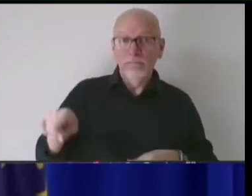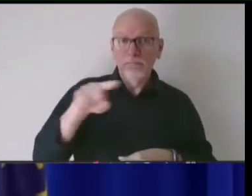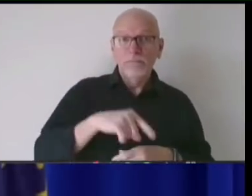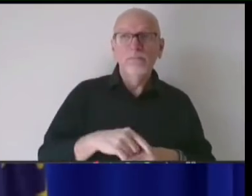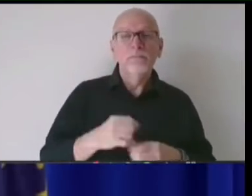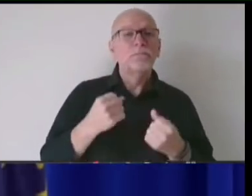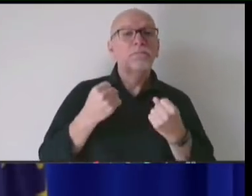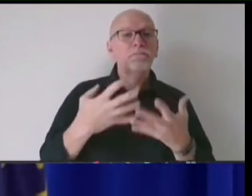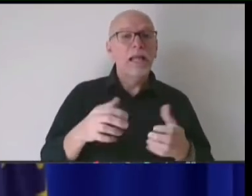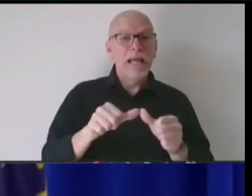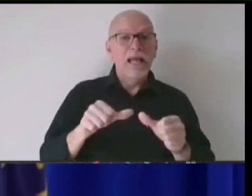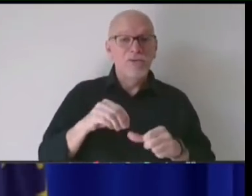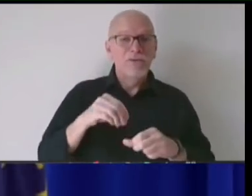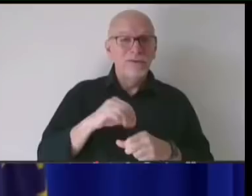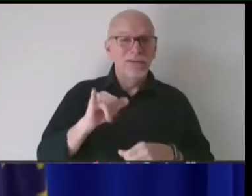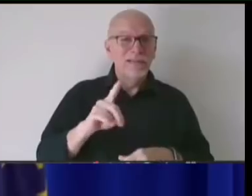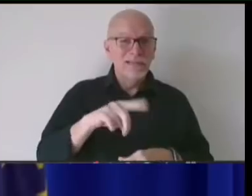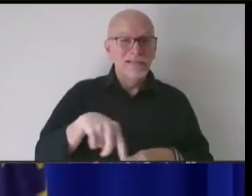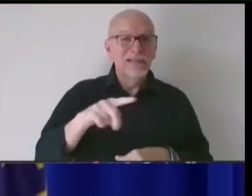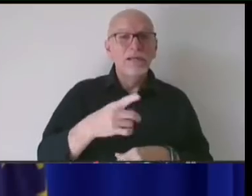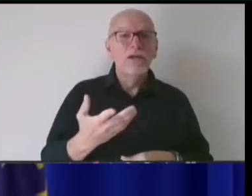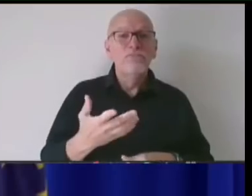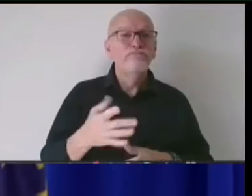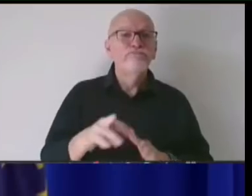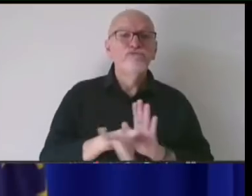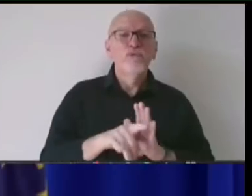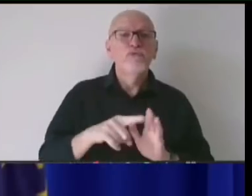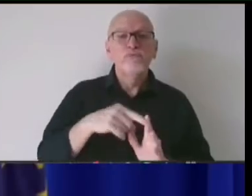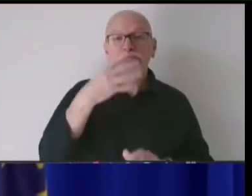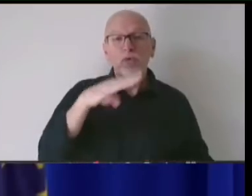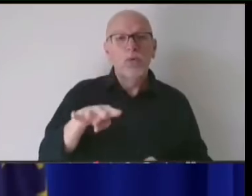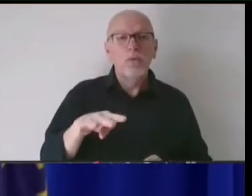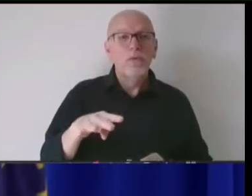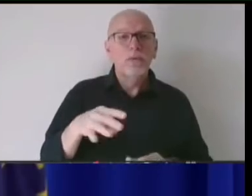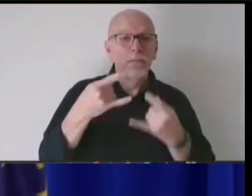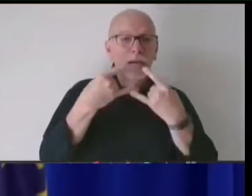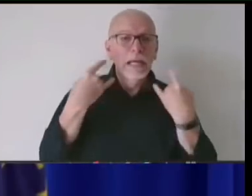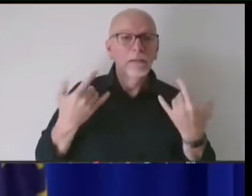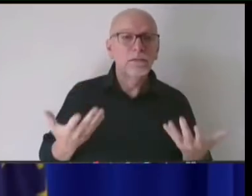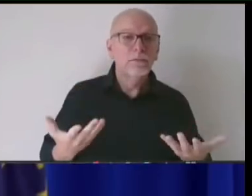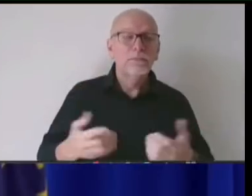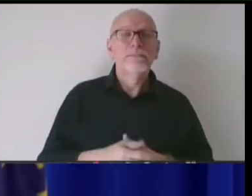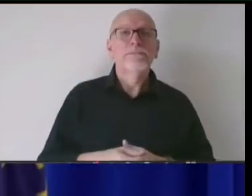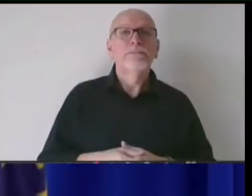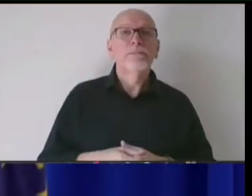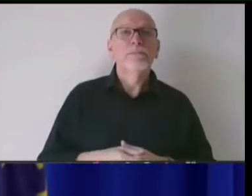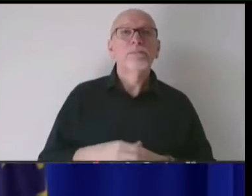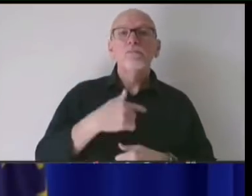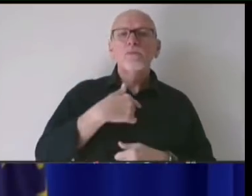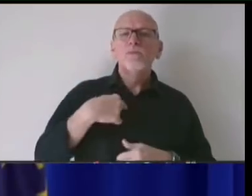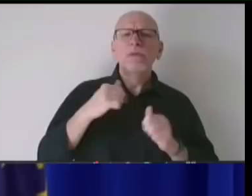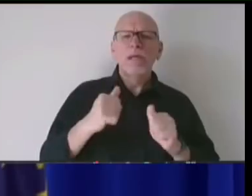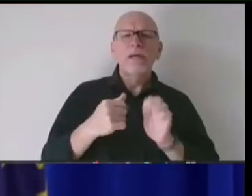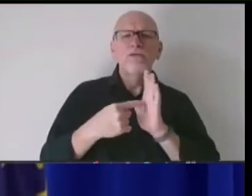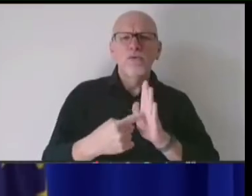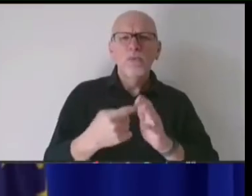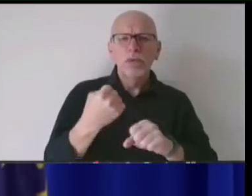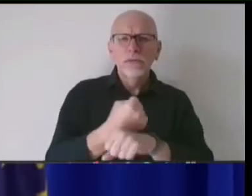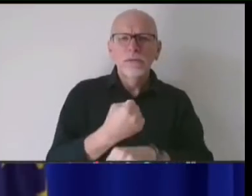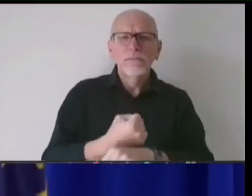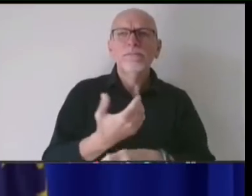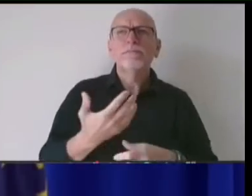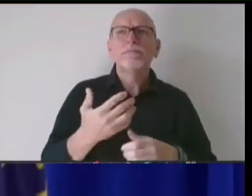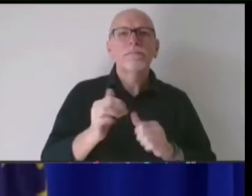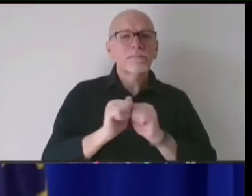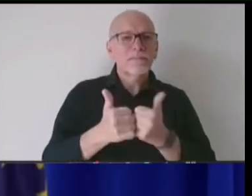many areas of our state that chose to totally ignore that mask mandate. And we can show the data, how this